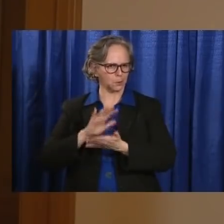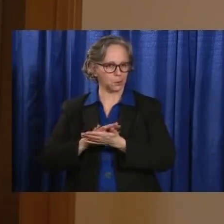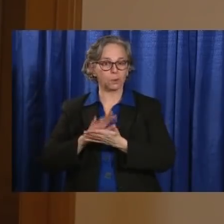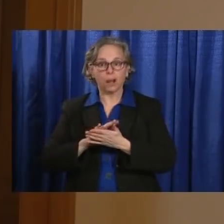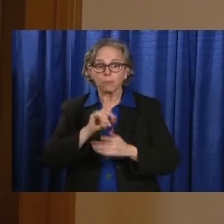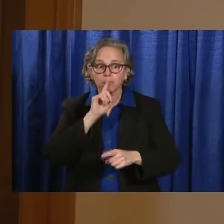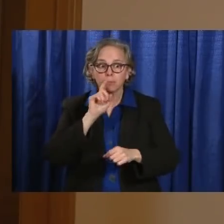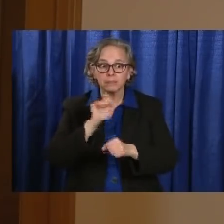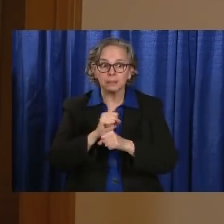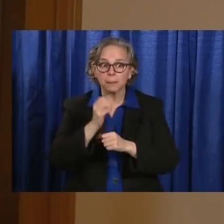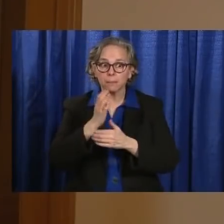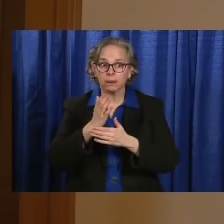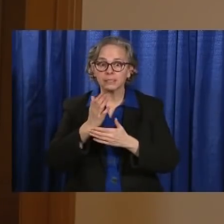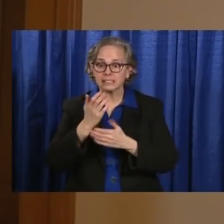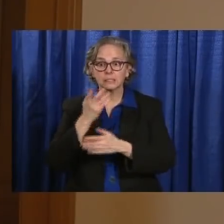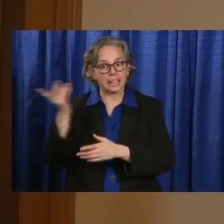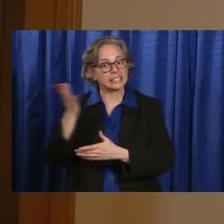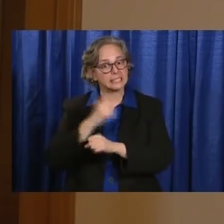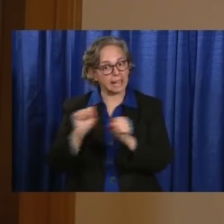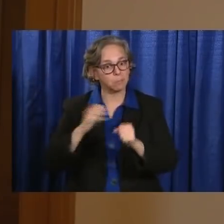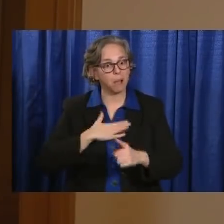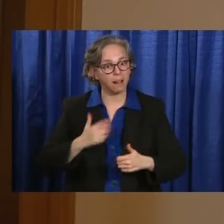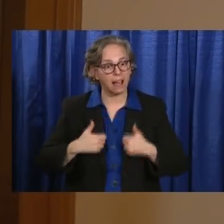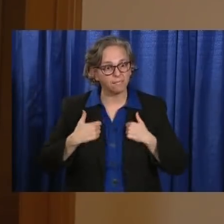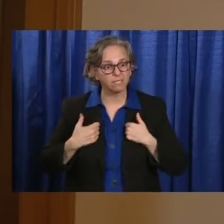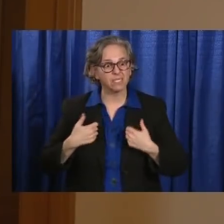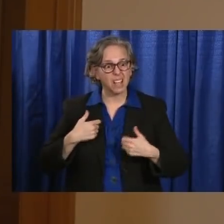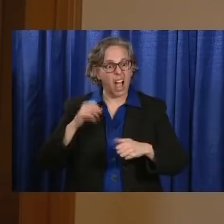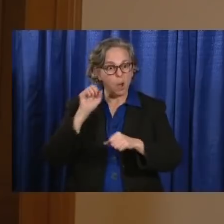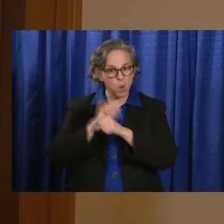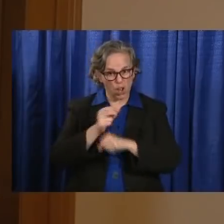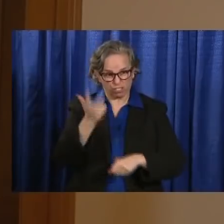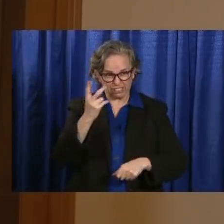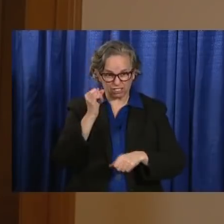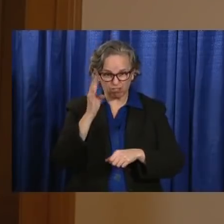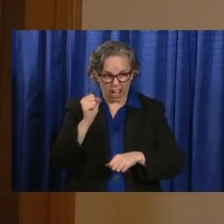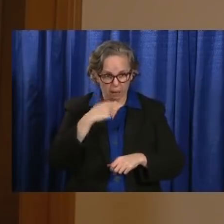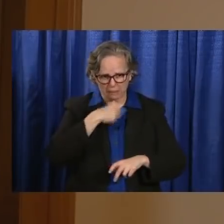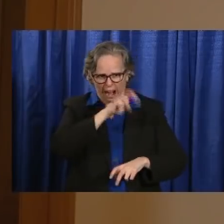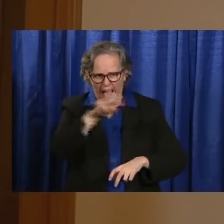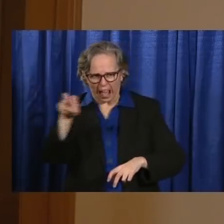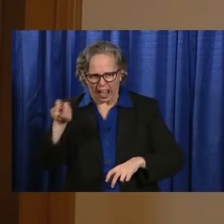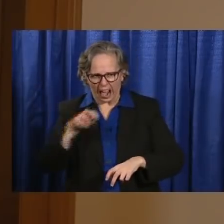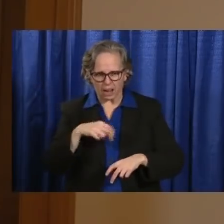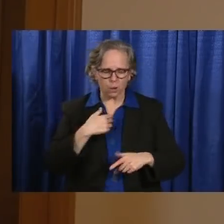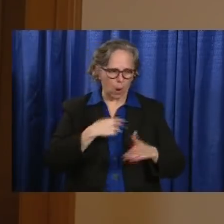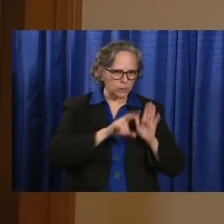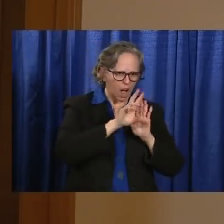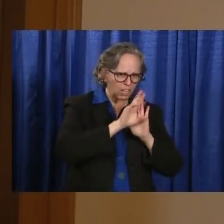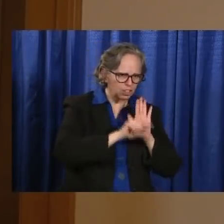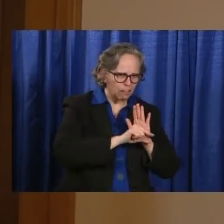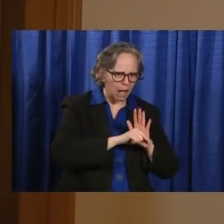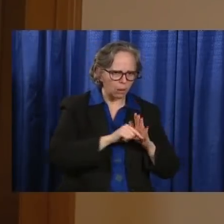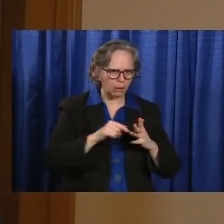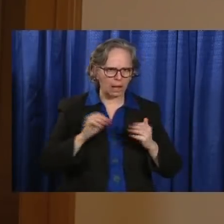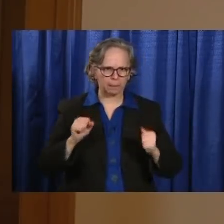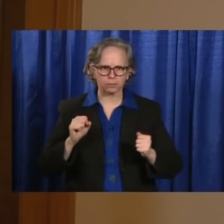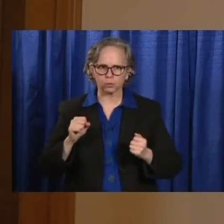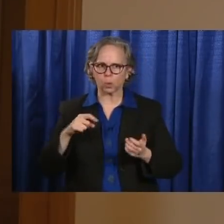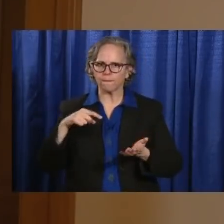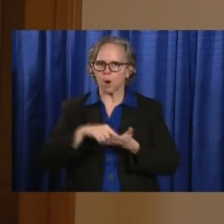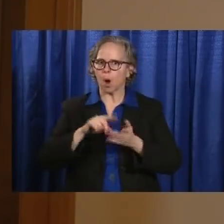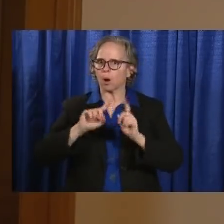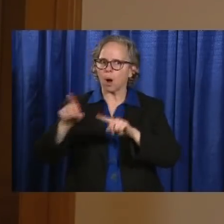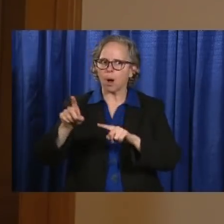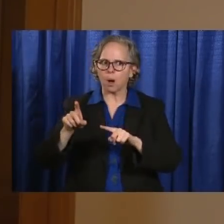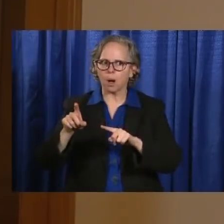jobs in undergrad at Youngstown State, but I was able to afford going. It's an amazing program. You also sent a